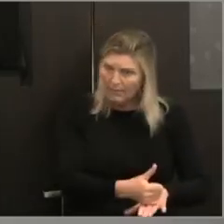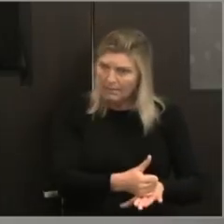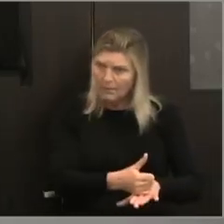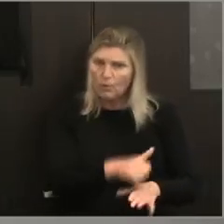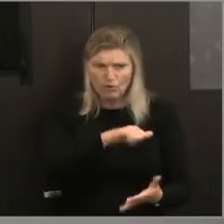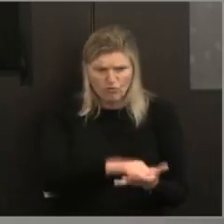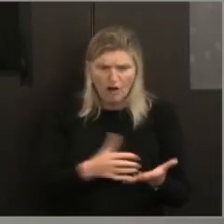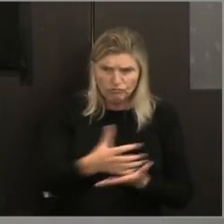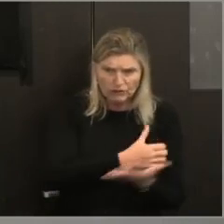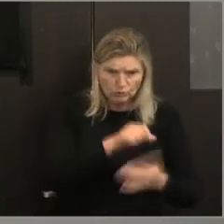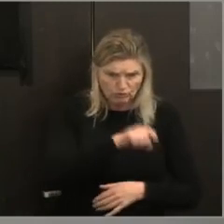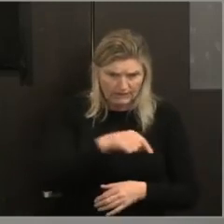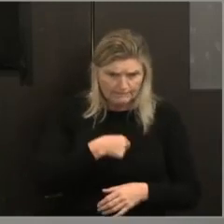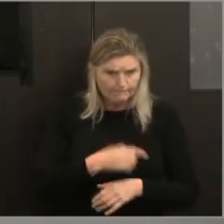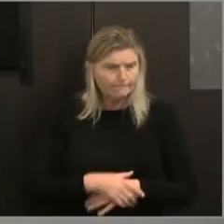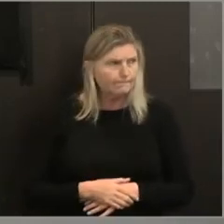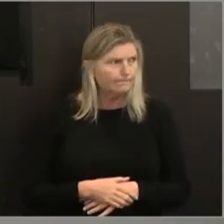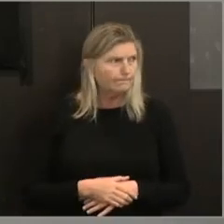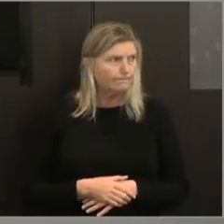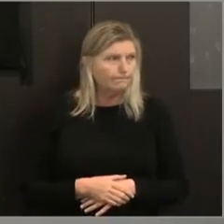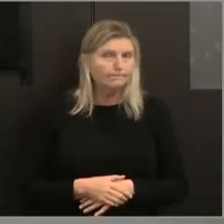appropriate resources.